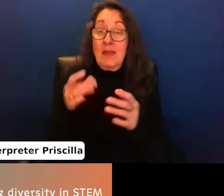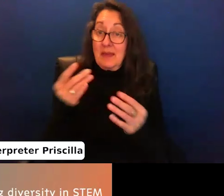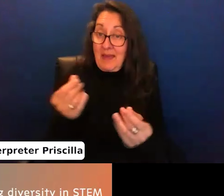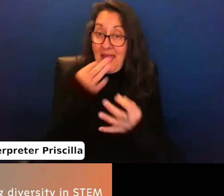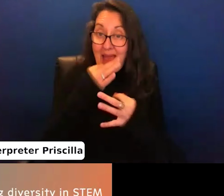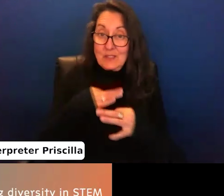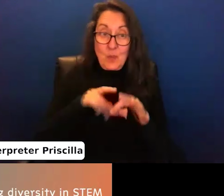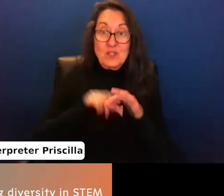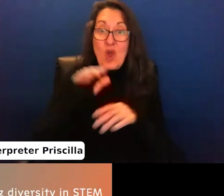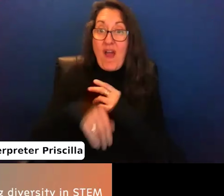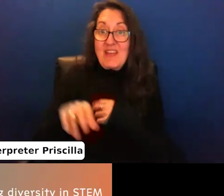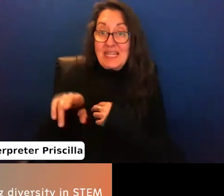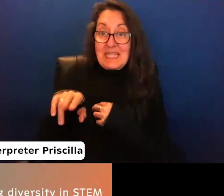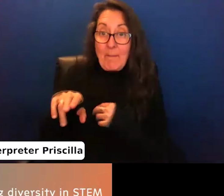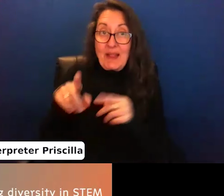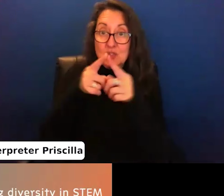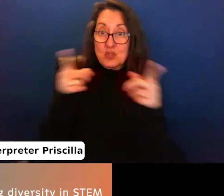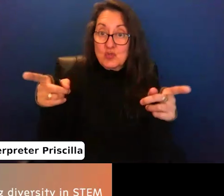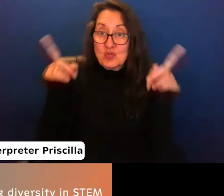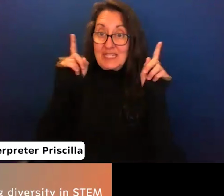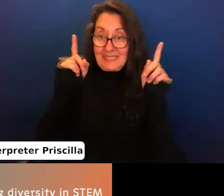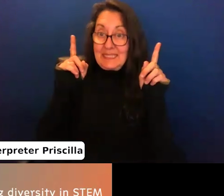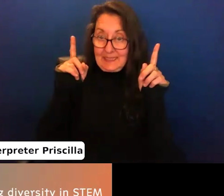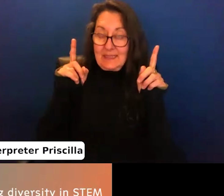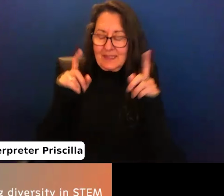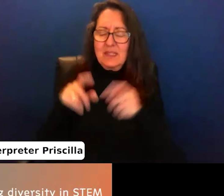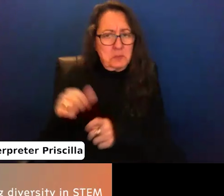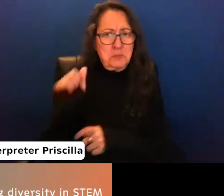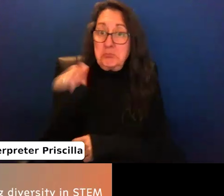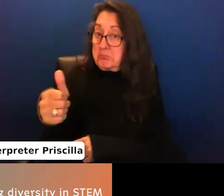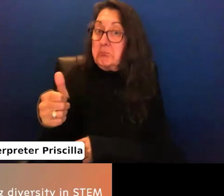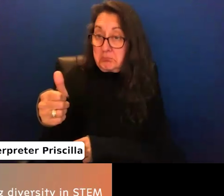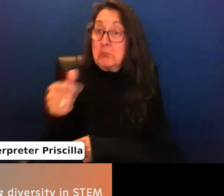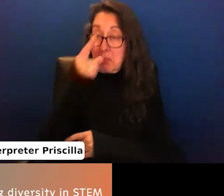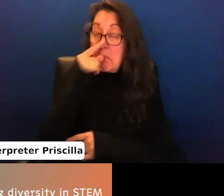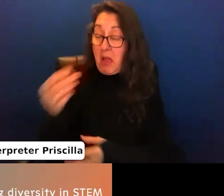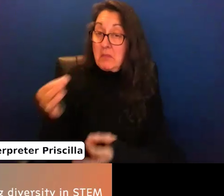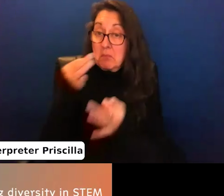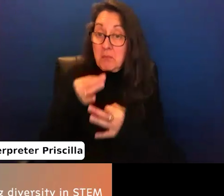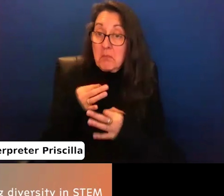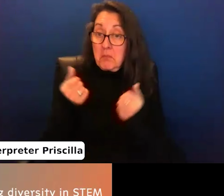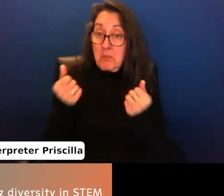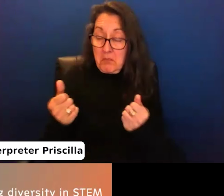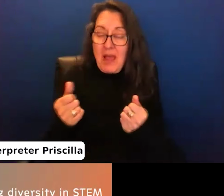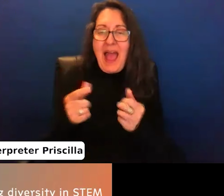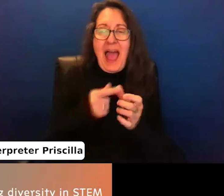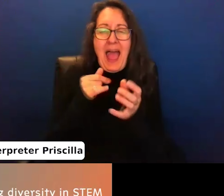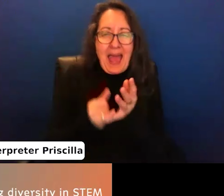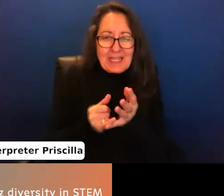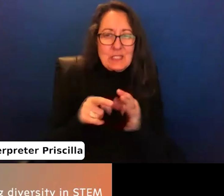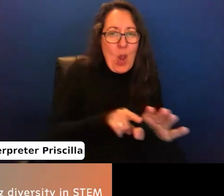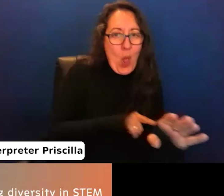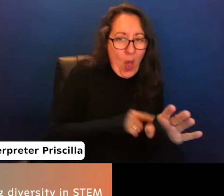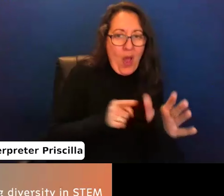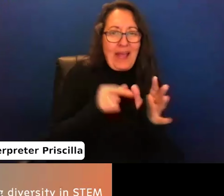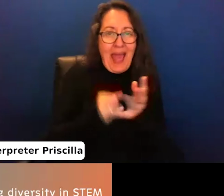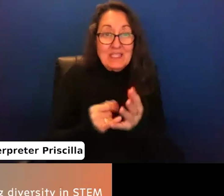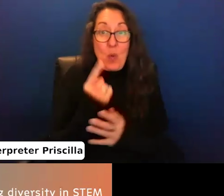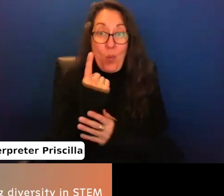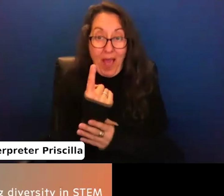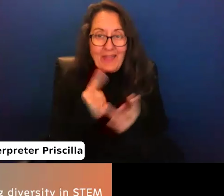100% eligible, provided that there is at least one of the degrees is in an eligible